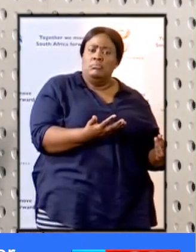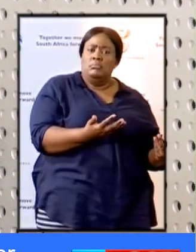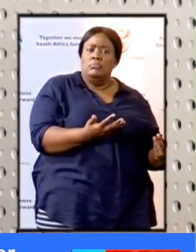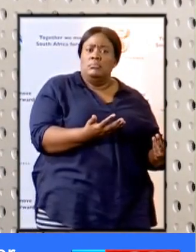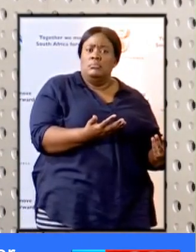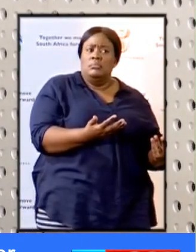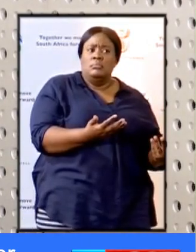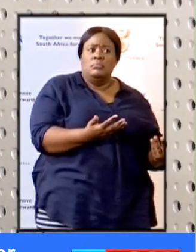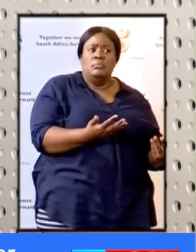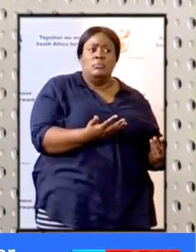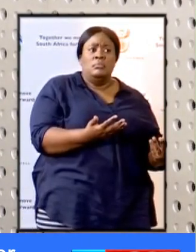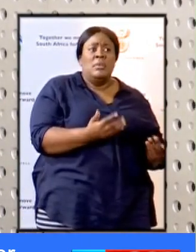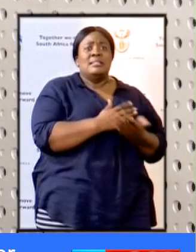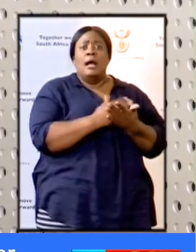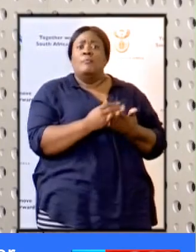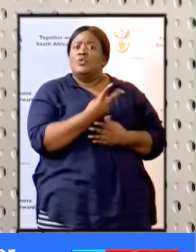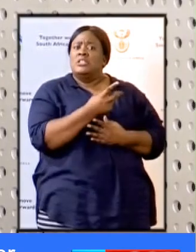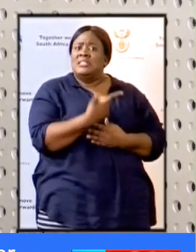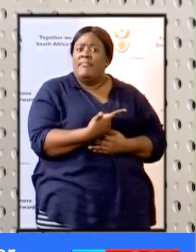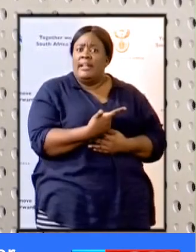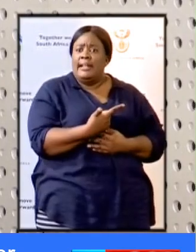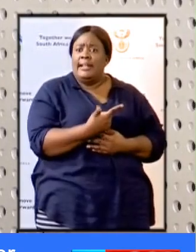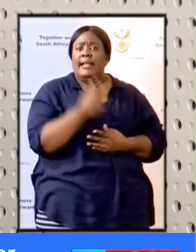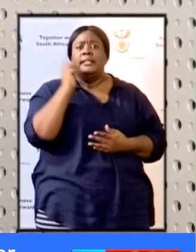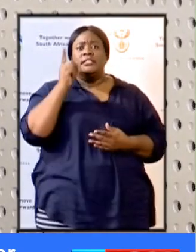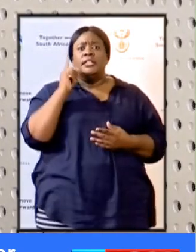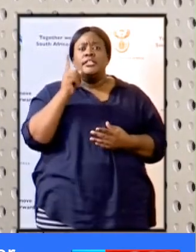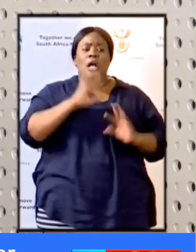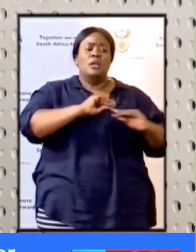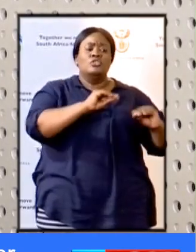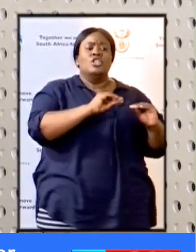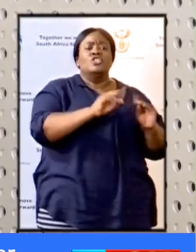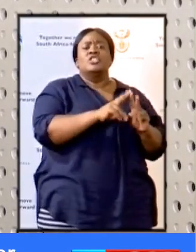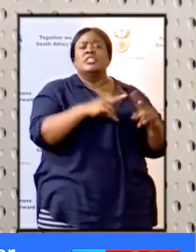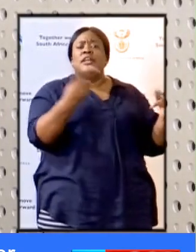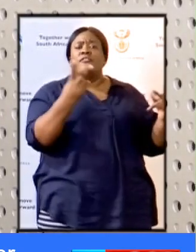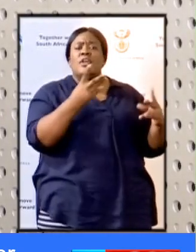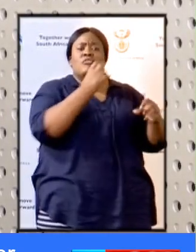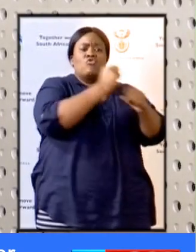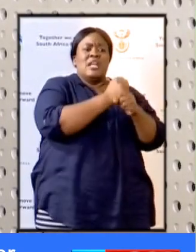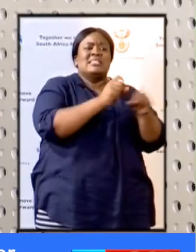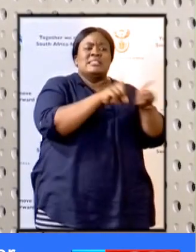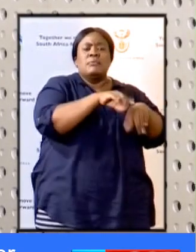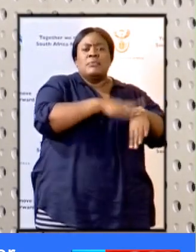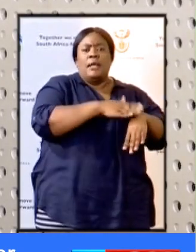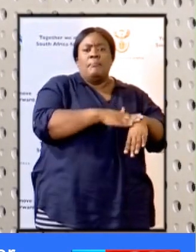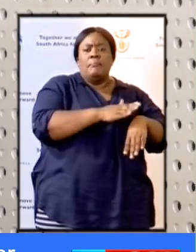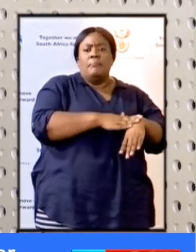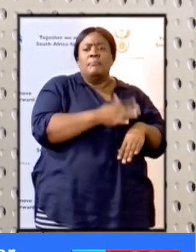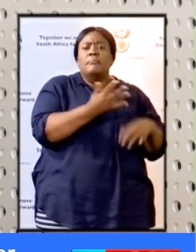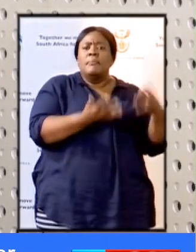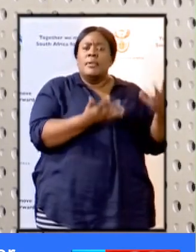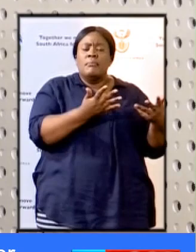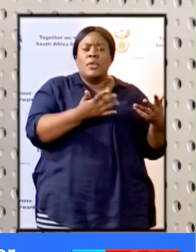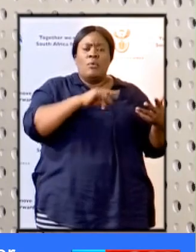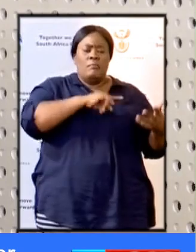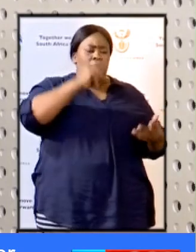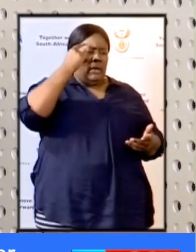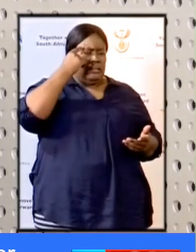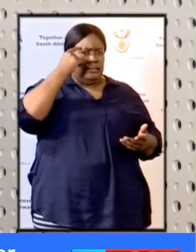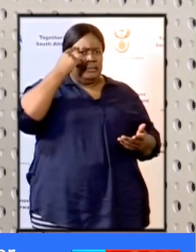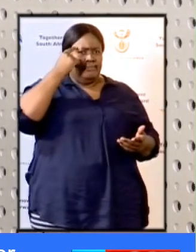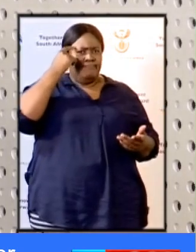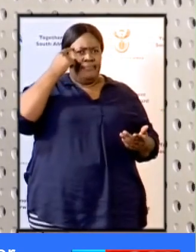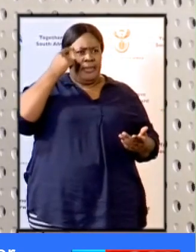50, some 27, and the teacher is teaching different grades at the same time. So again, we're going to have to consider, besides this